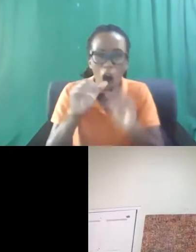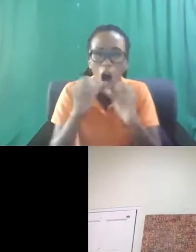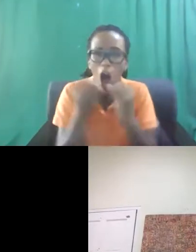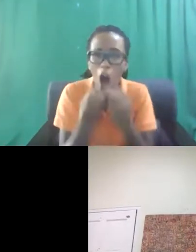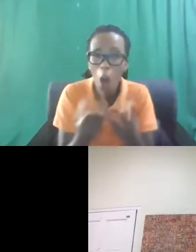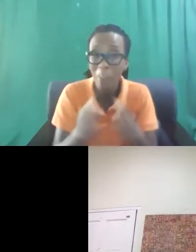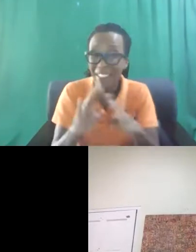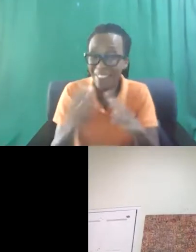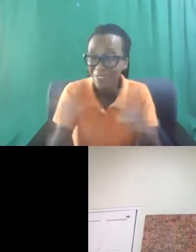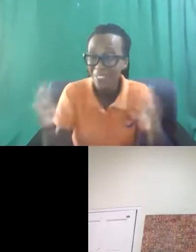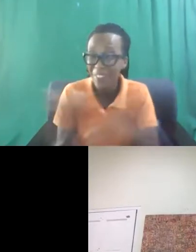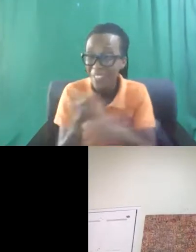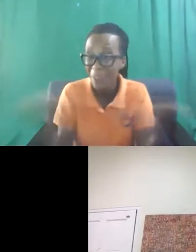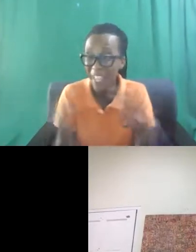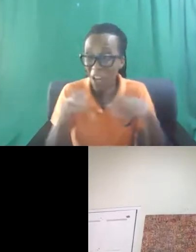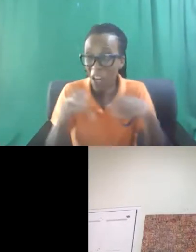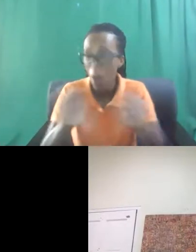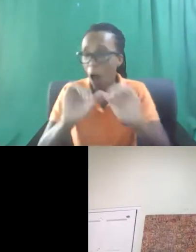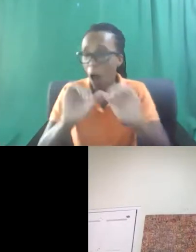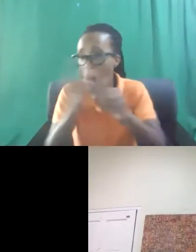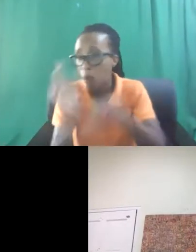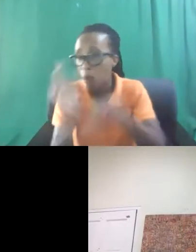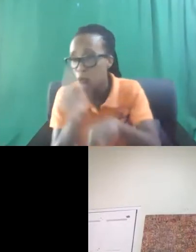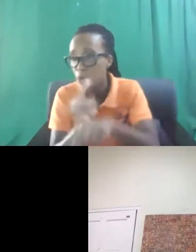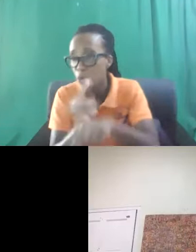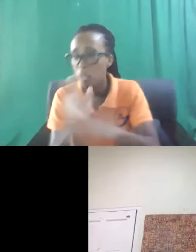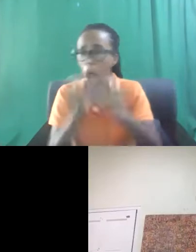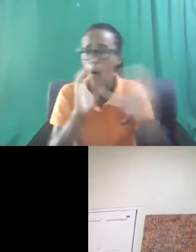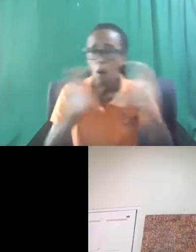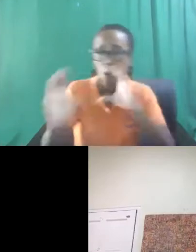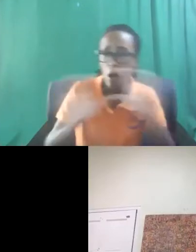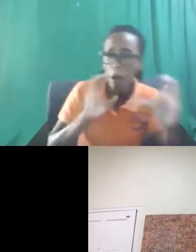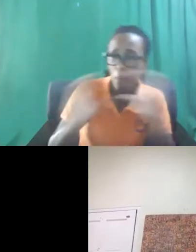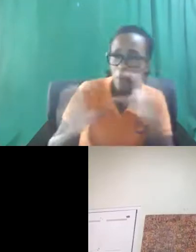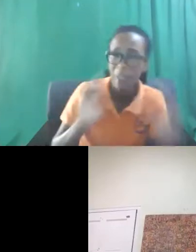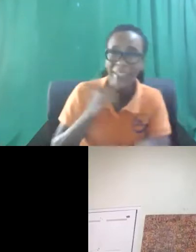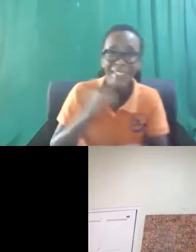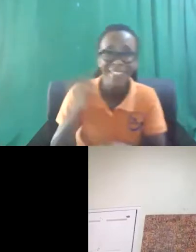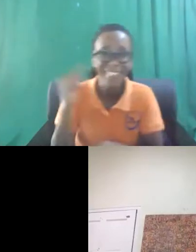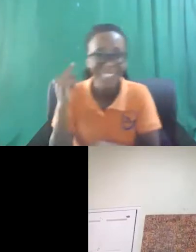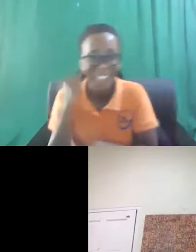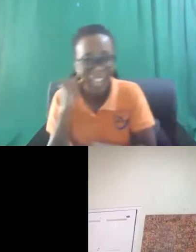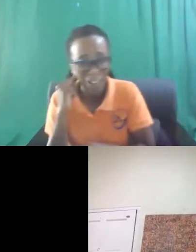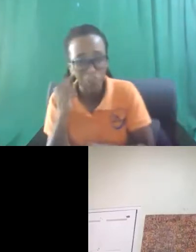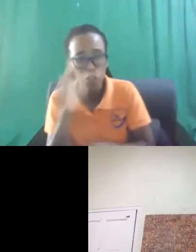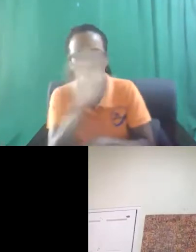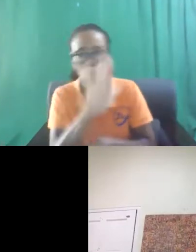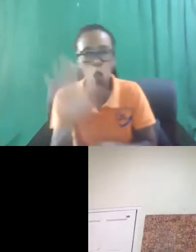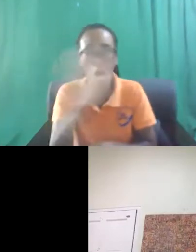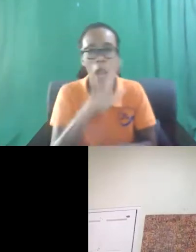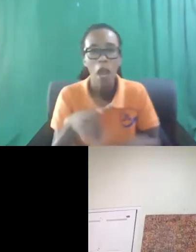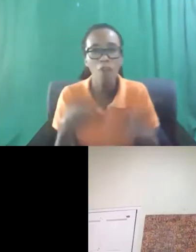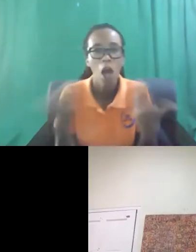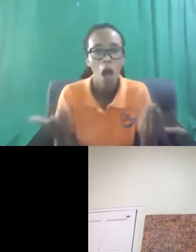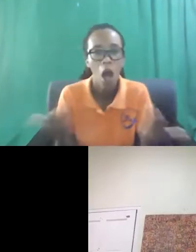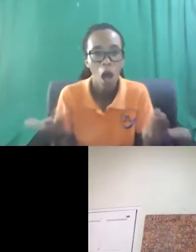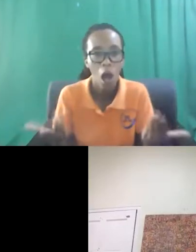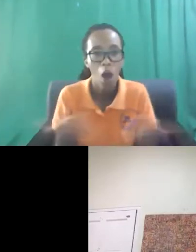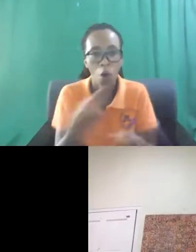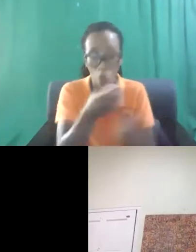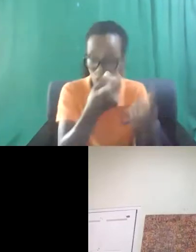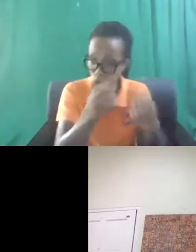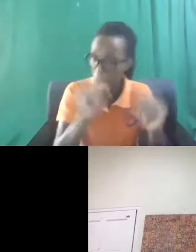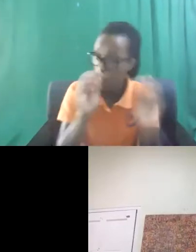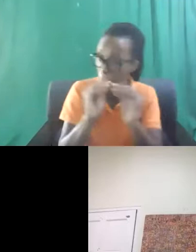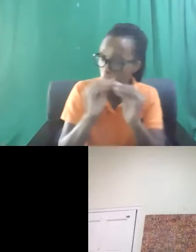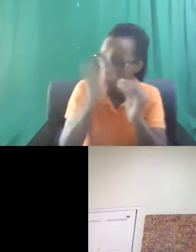Caribbean, how they're used, how people communicate, what deaf people's lives are like. Yeah. And try to publicize that.